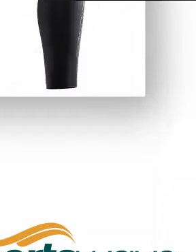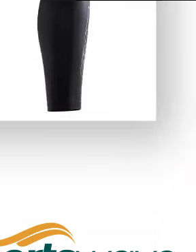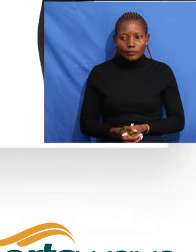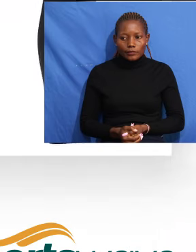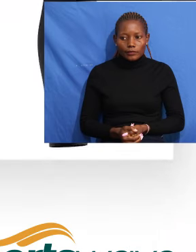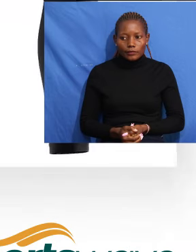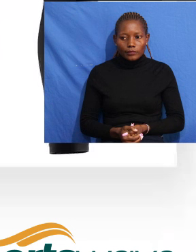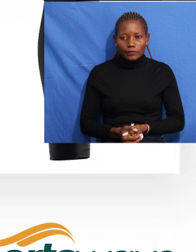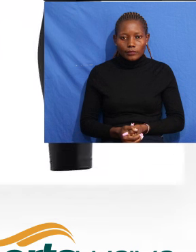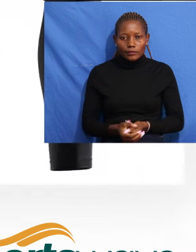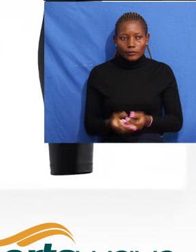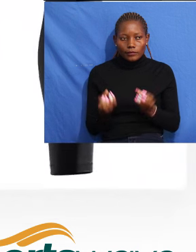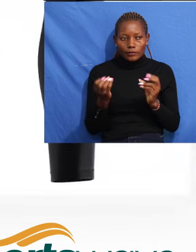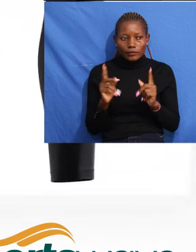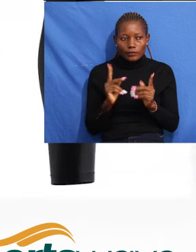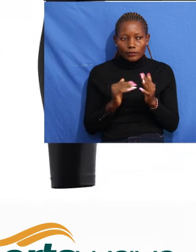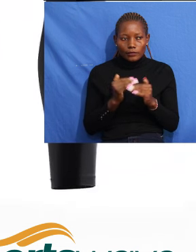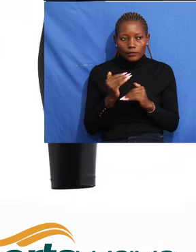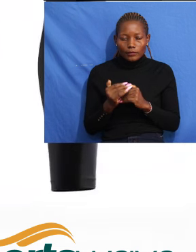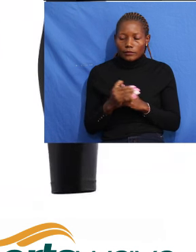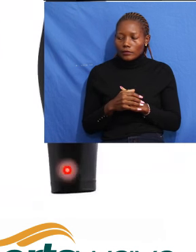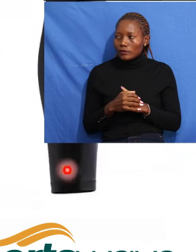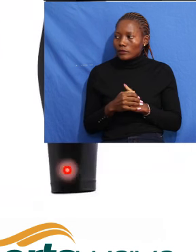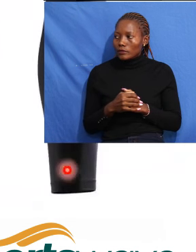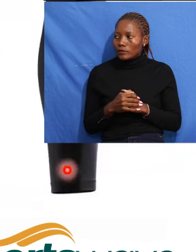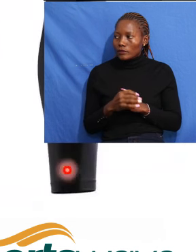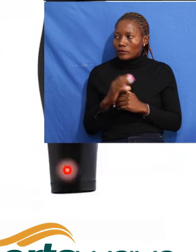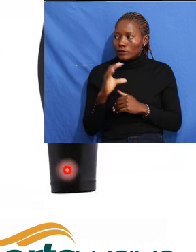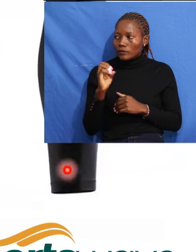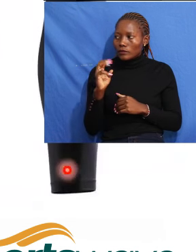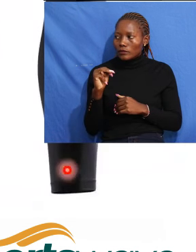Okay, so next is the compression garments.